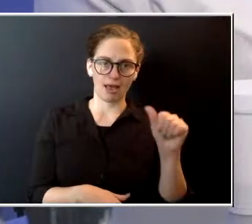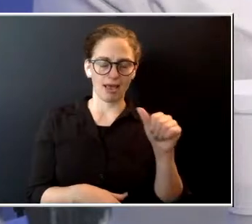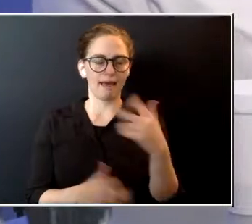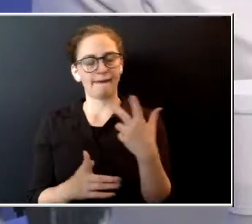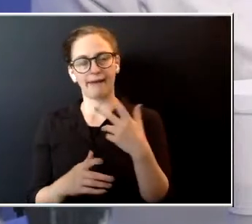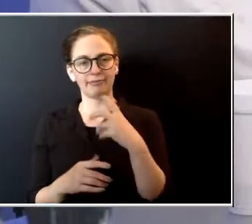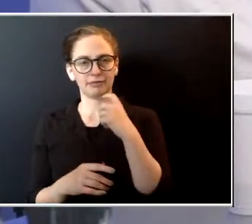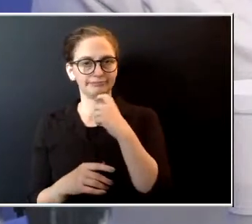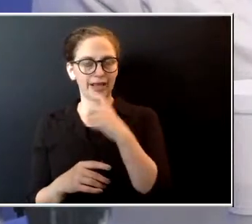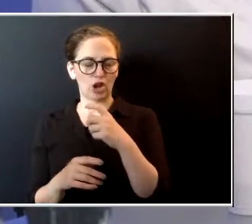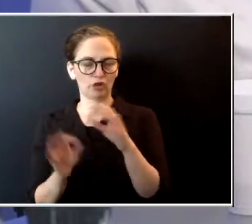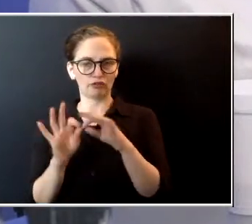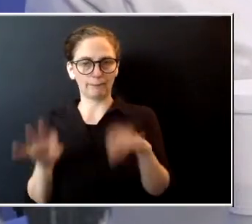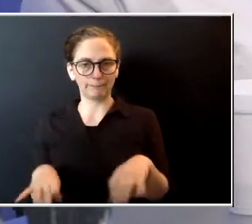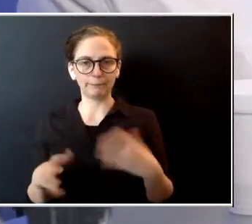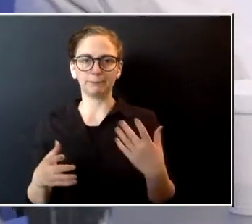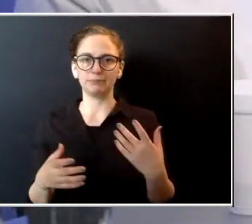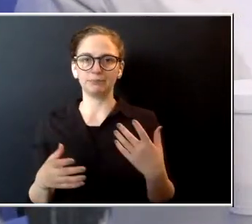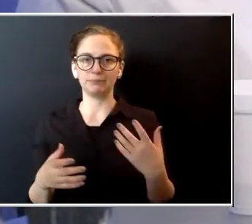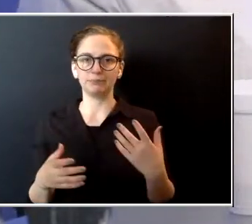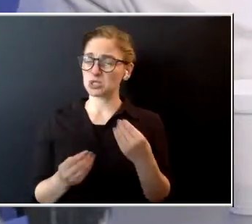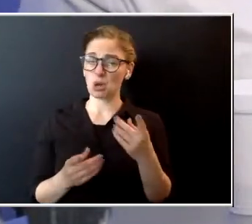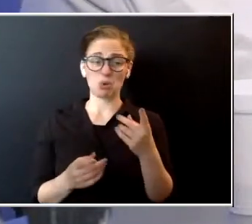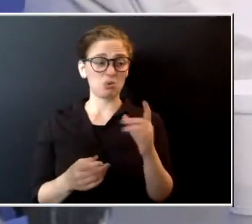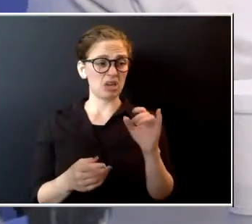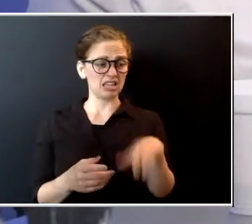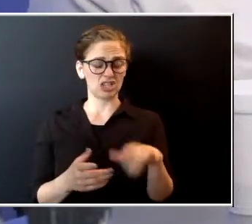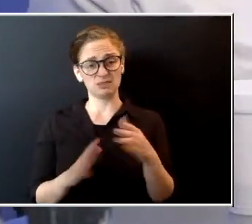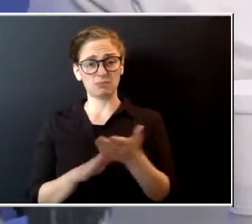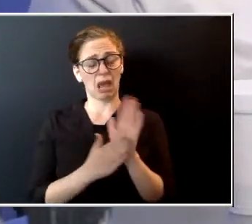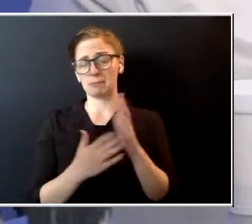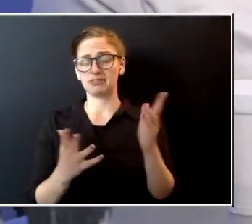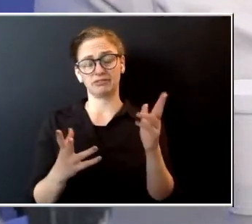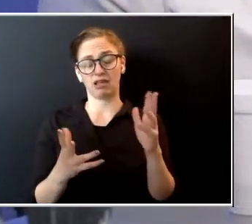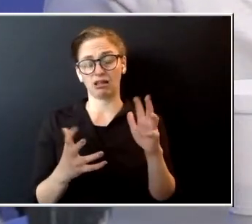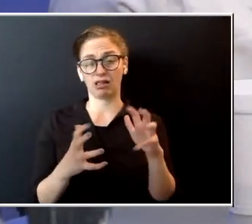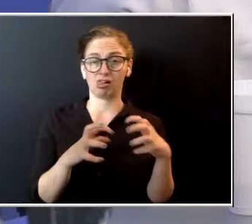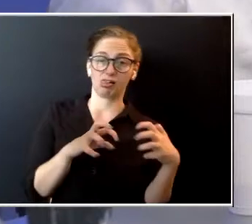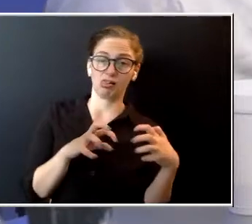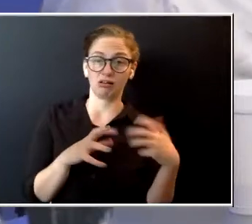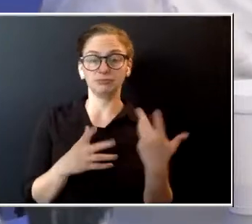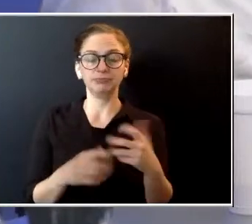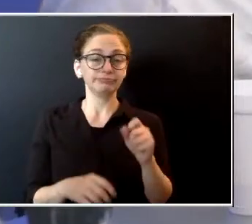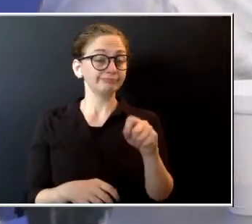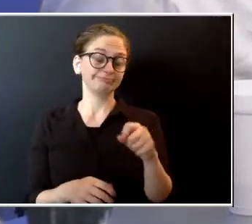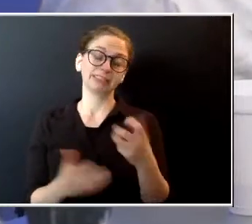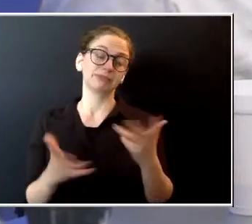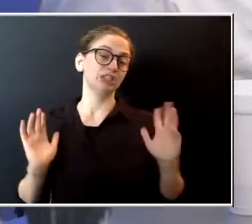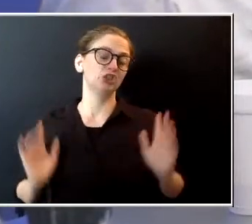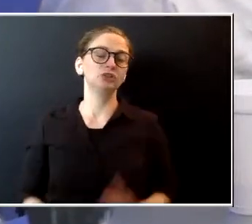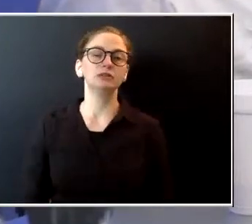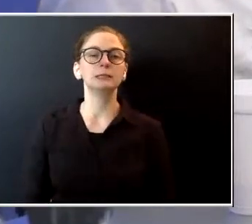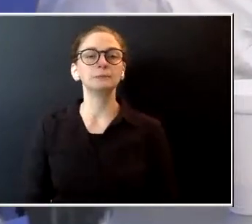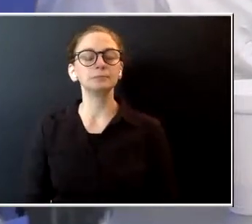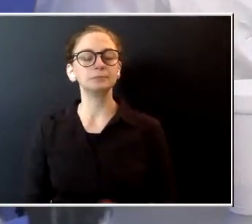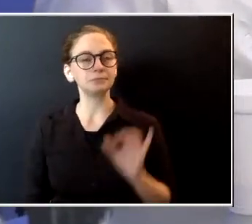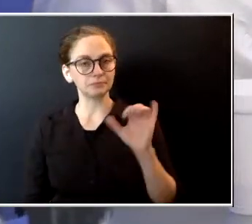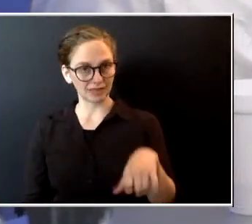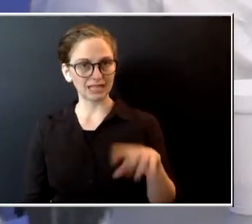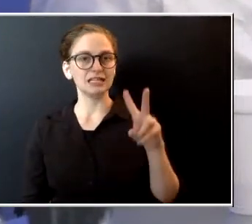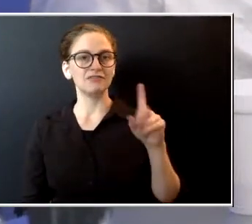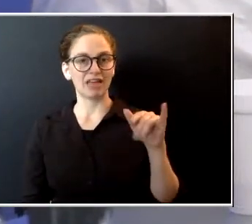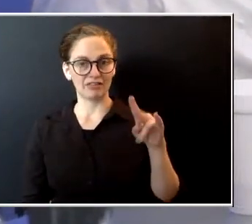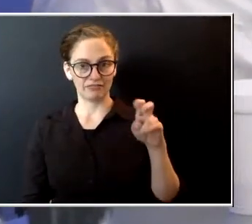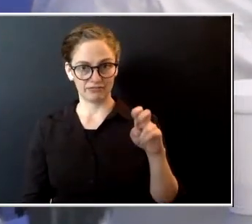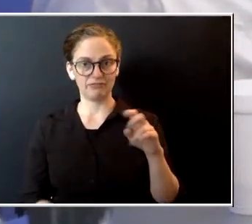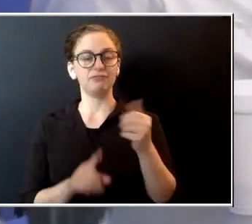can't just go back and reuse it. No. It's done. It's done. Tell us what this is. So this is the valve actually going in, and there you're seeing